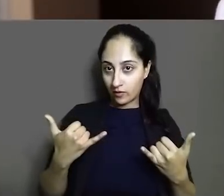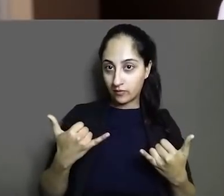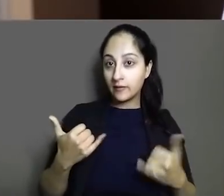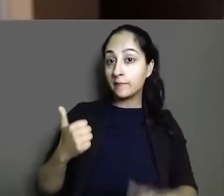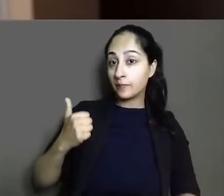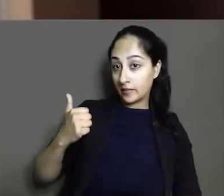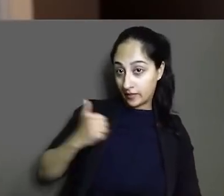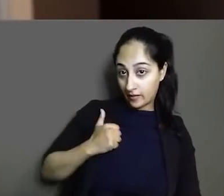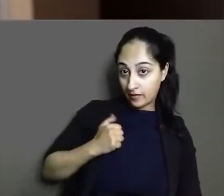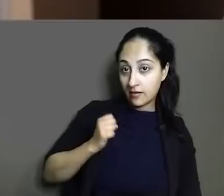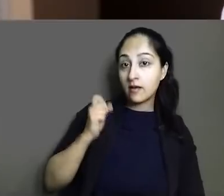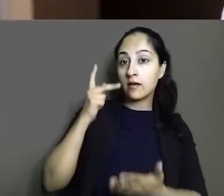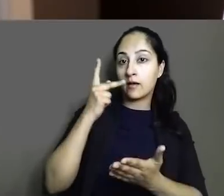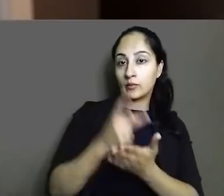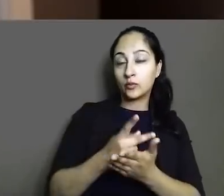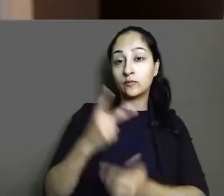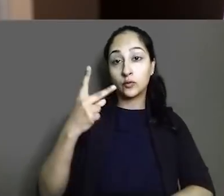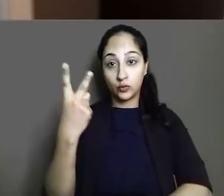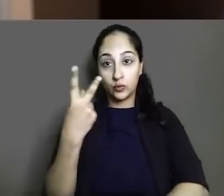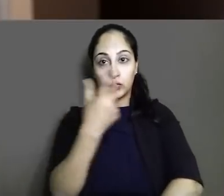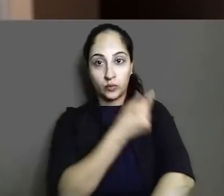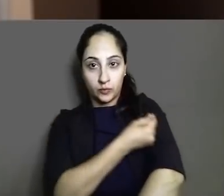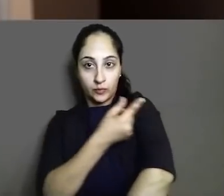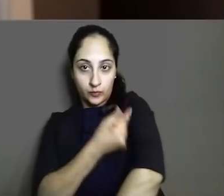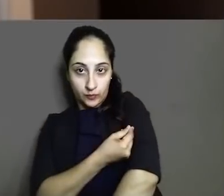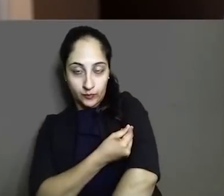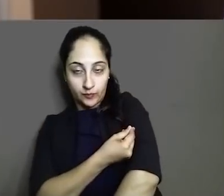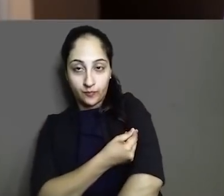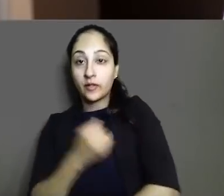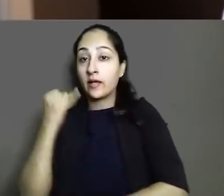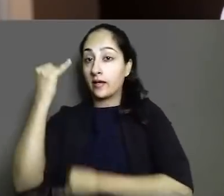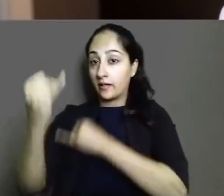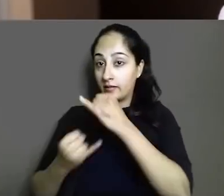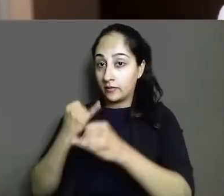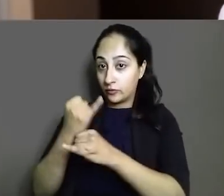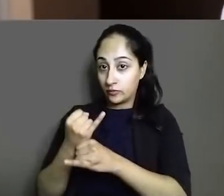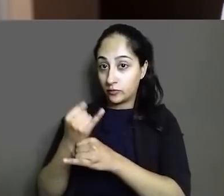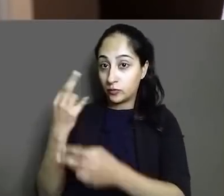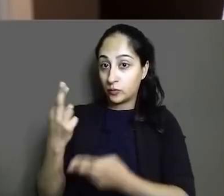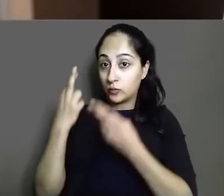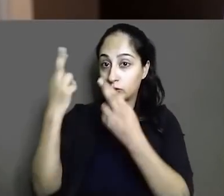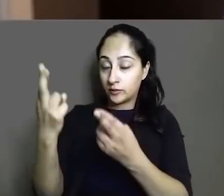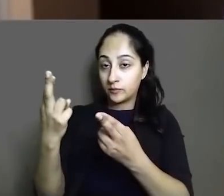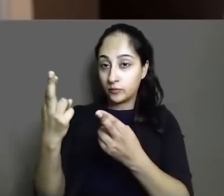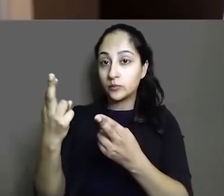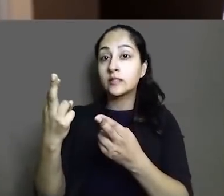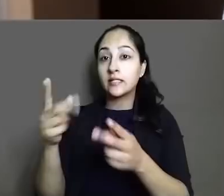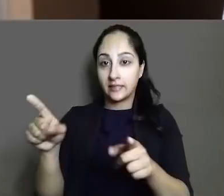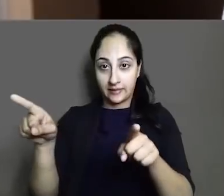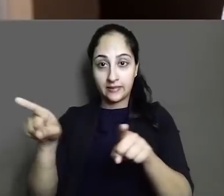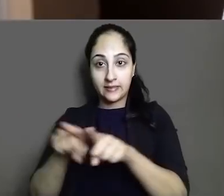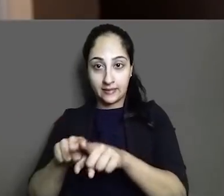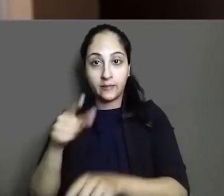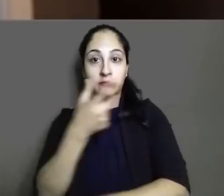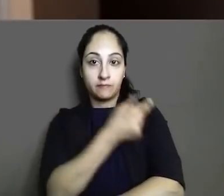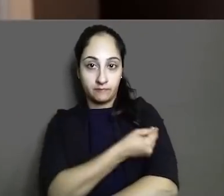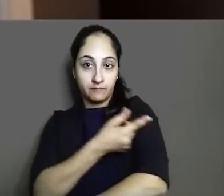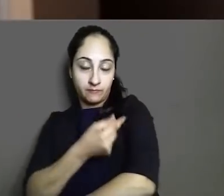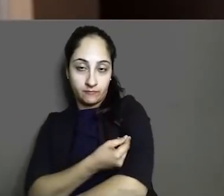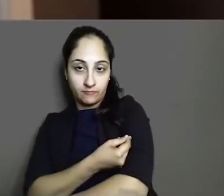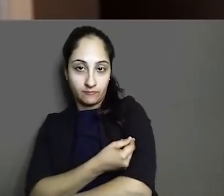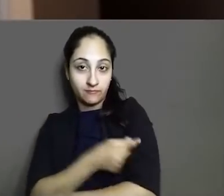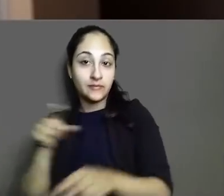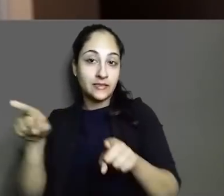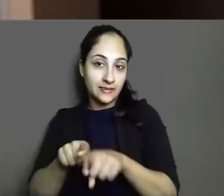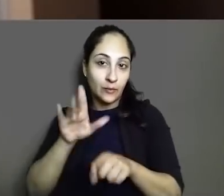questions around it. Of course, you've all mentioned if you can get the vaccine, you should get the vaccine. But this next question, which comes from Zoya,